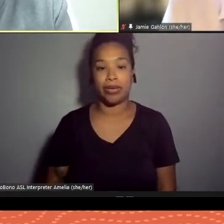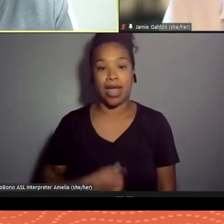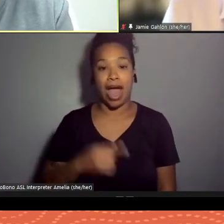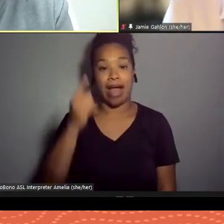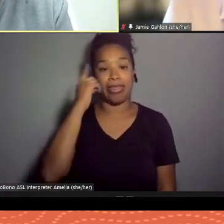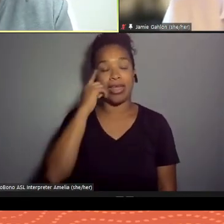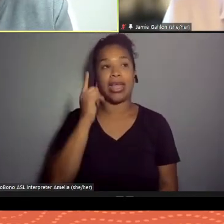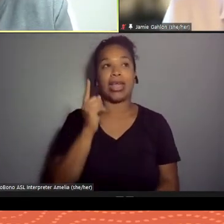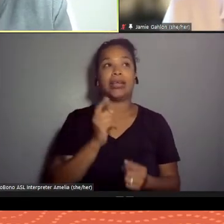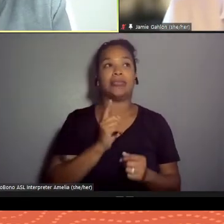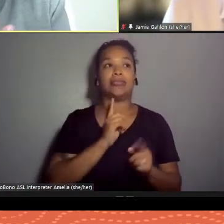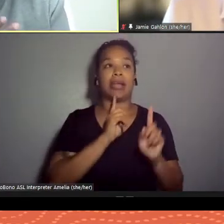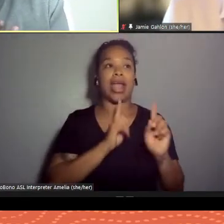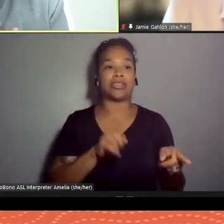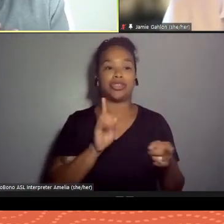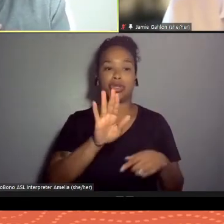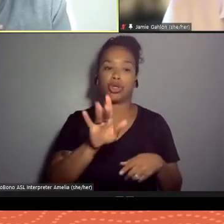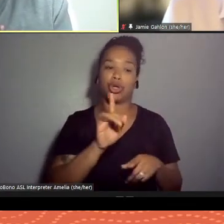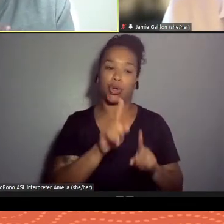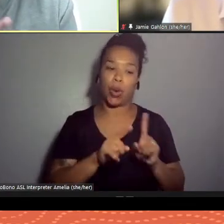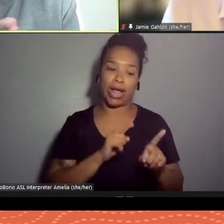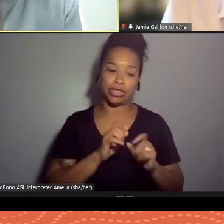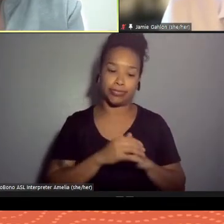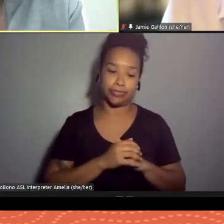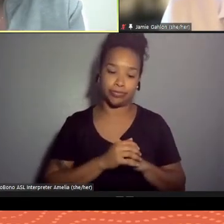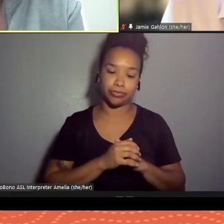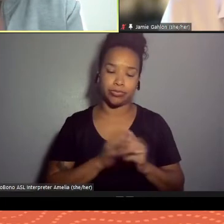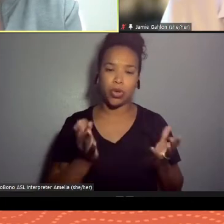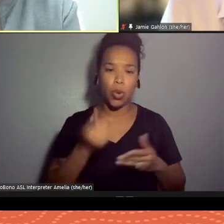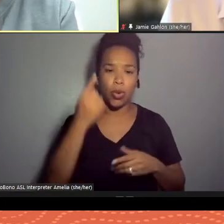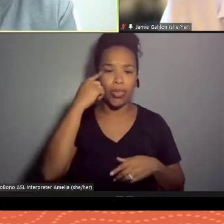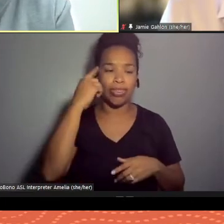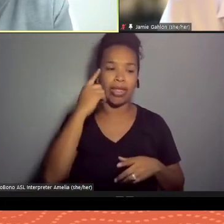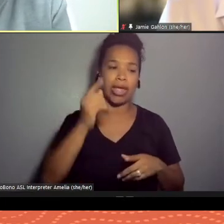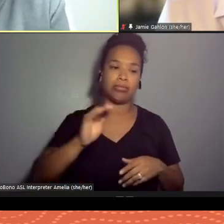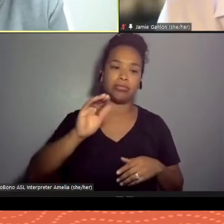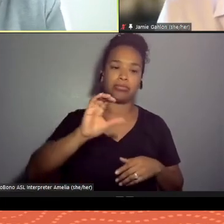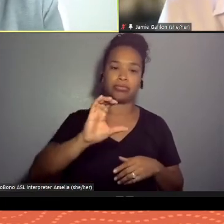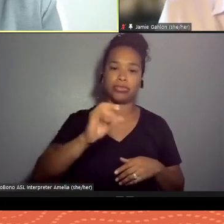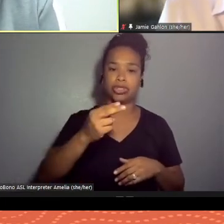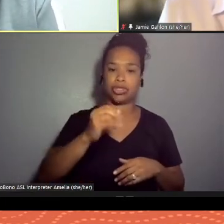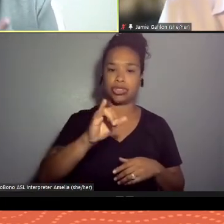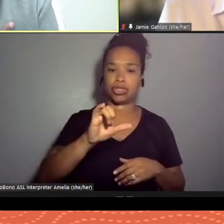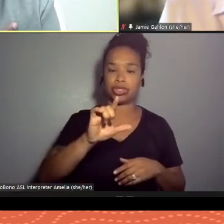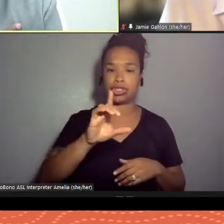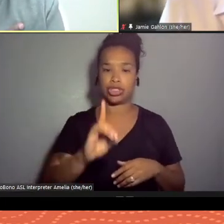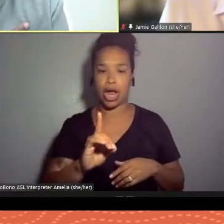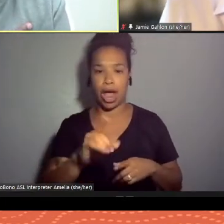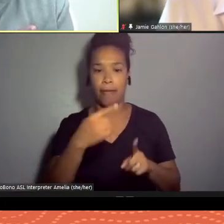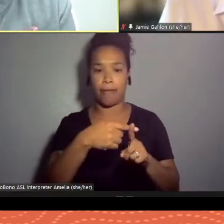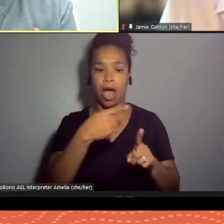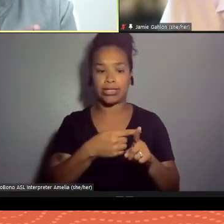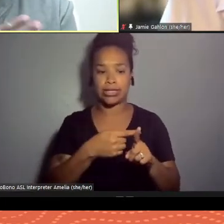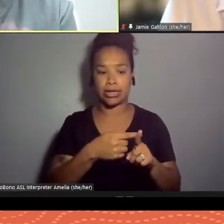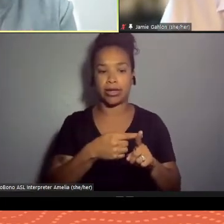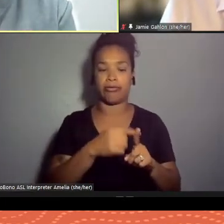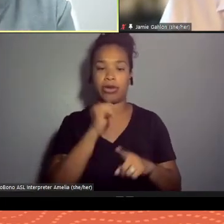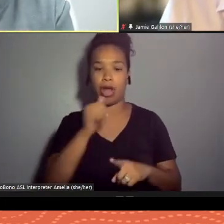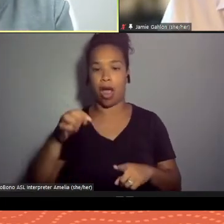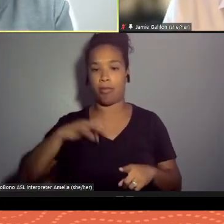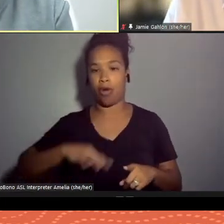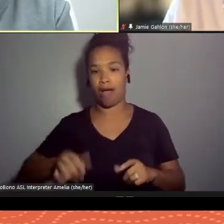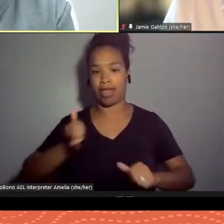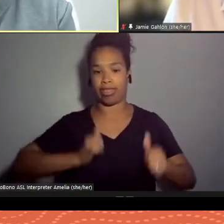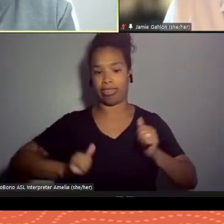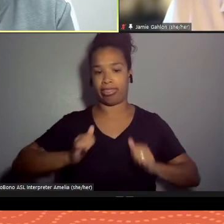question, right? What do you think a child positive nonprofit theater field looks and feels like? Is one